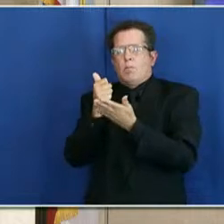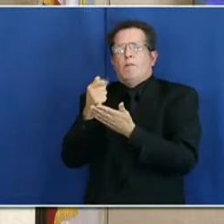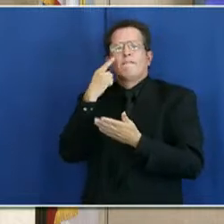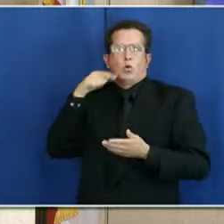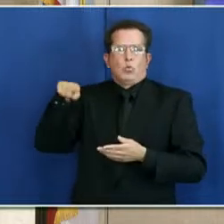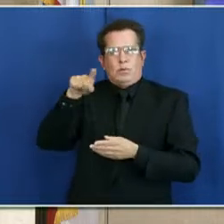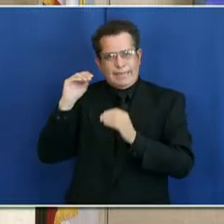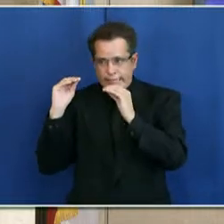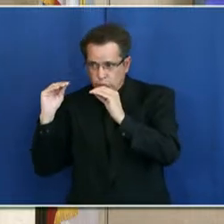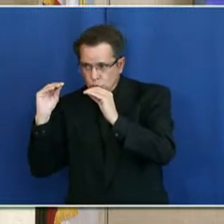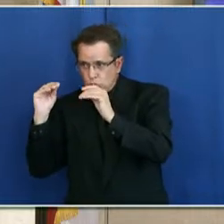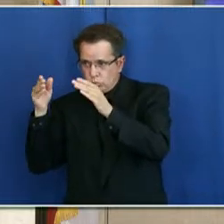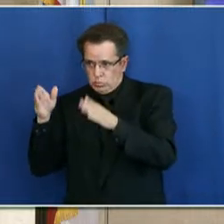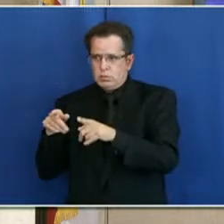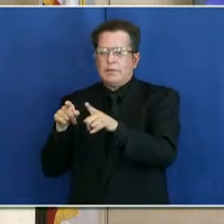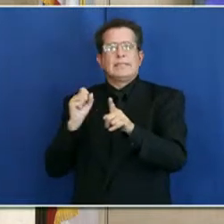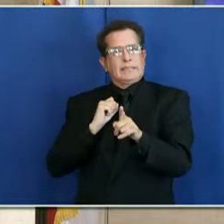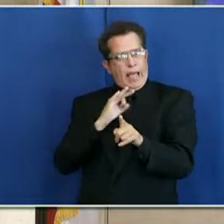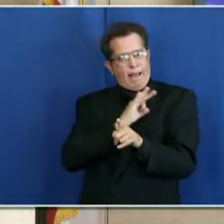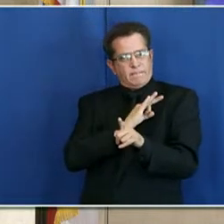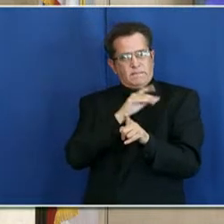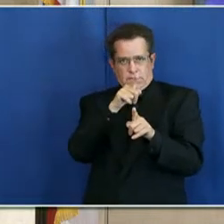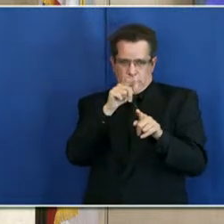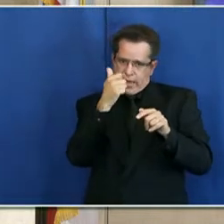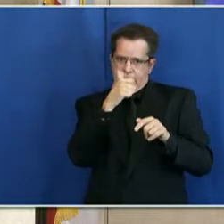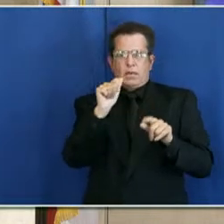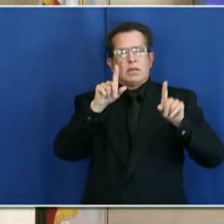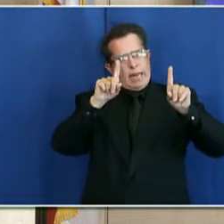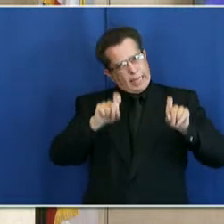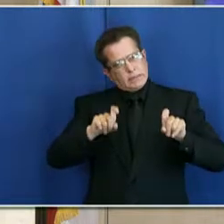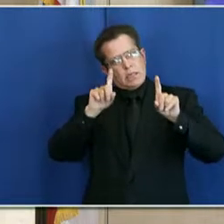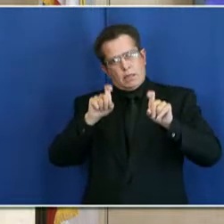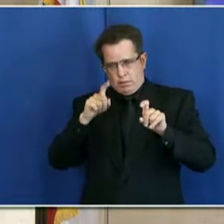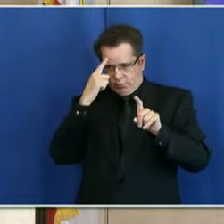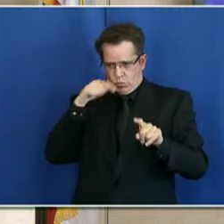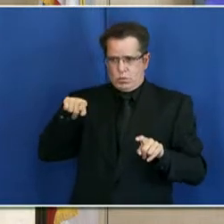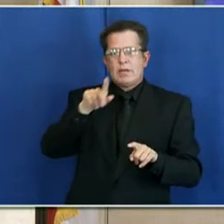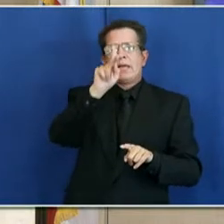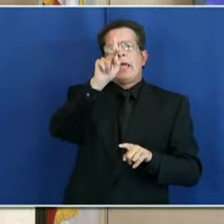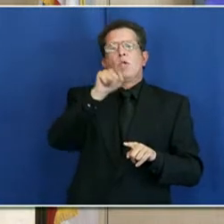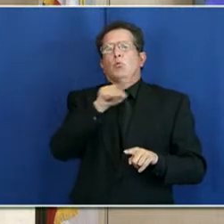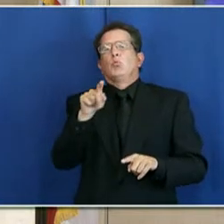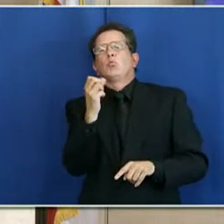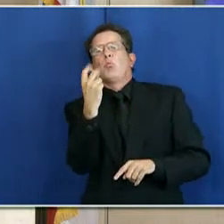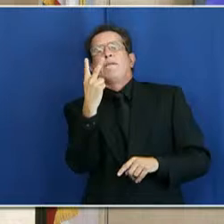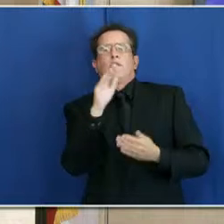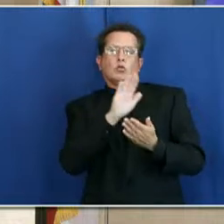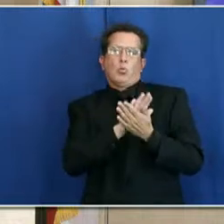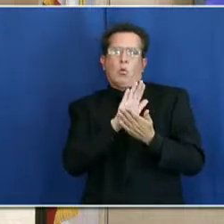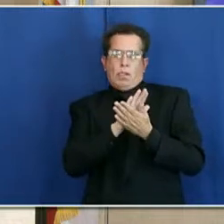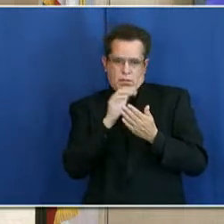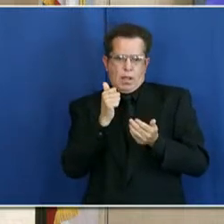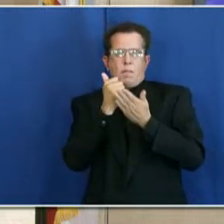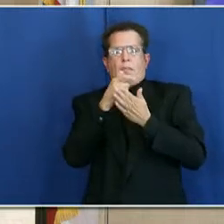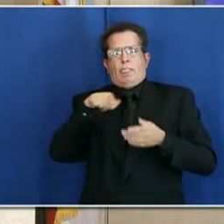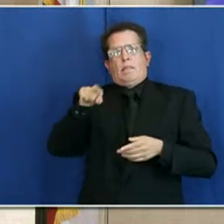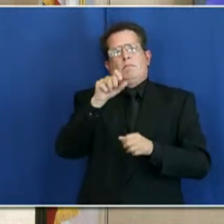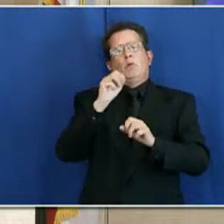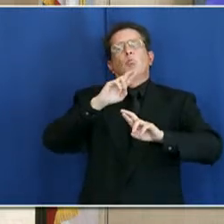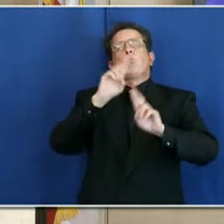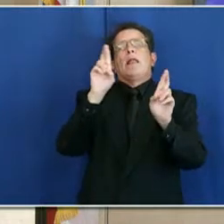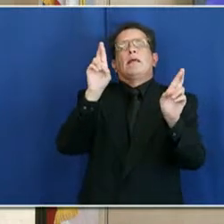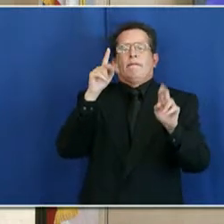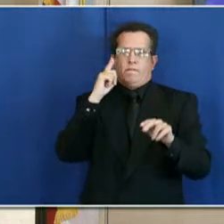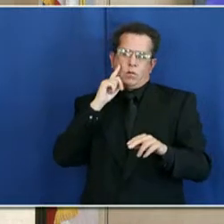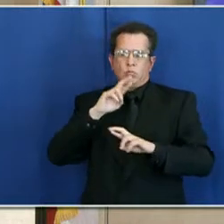teachers, staff, and other school personnel at the K through 12 schools as they prepare for their